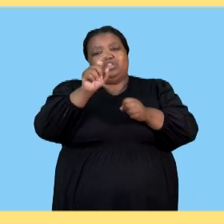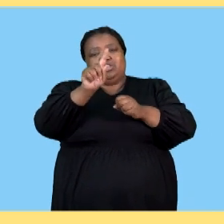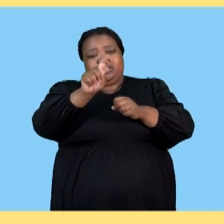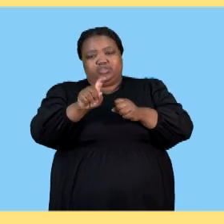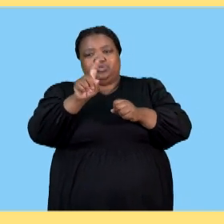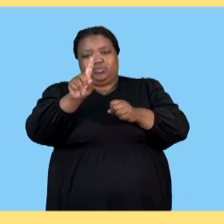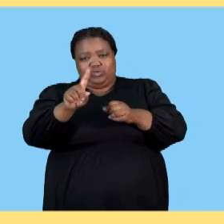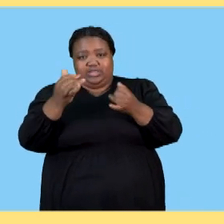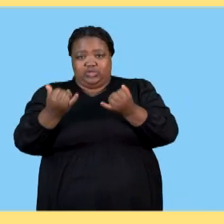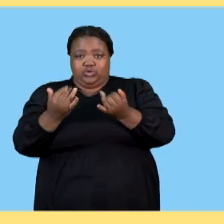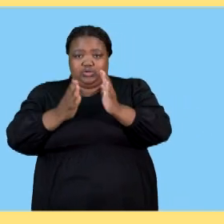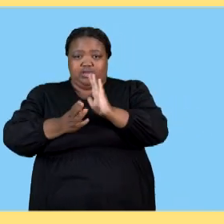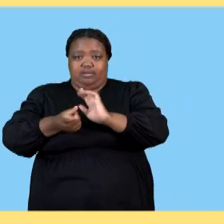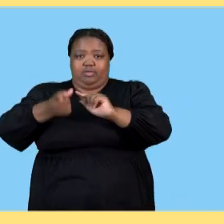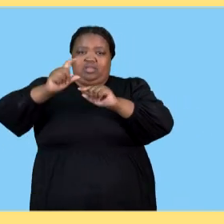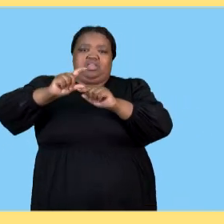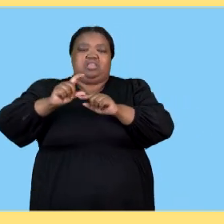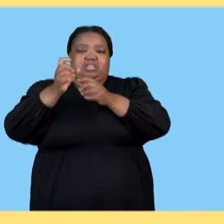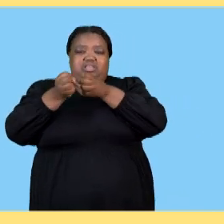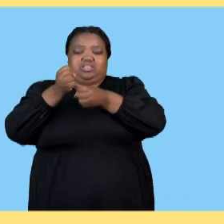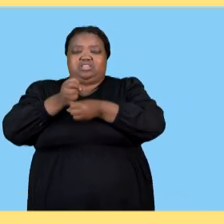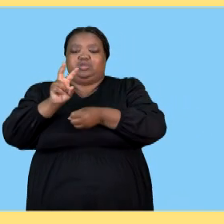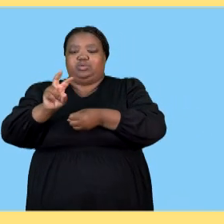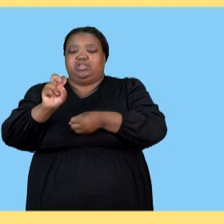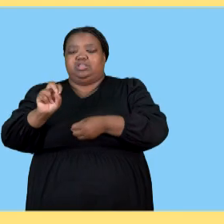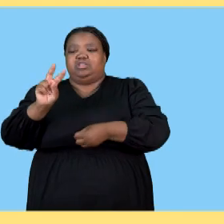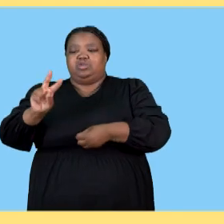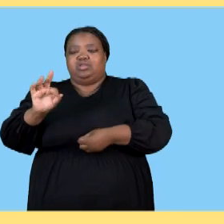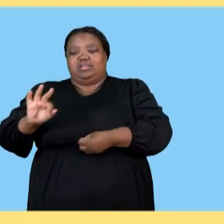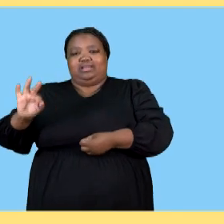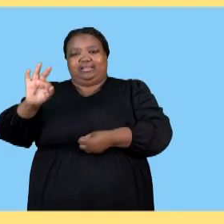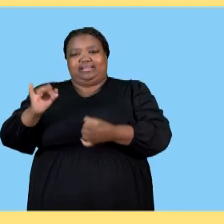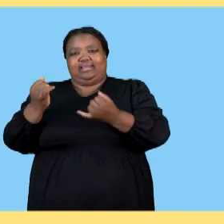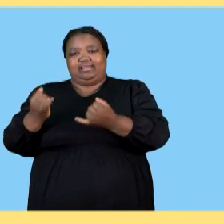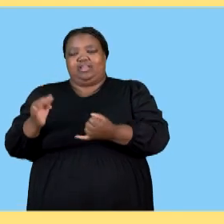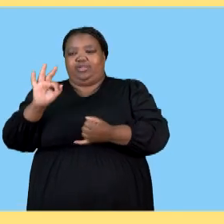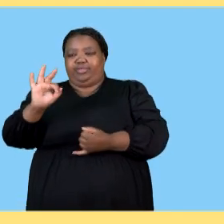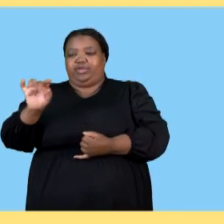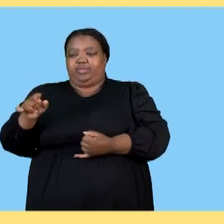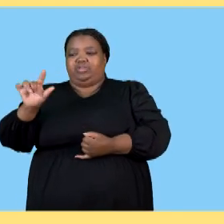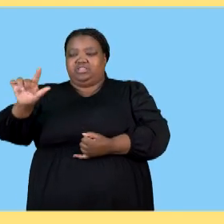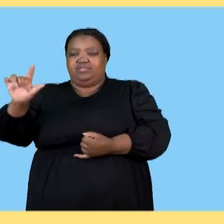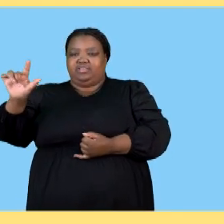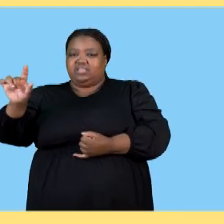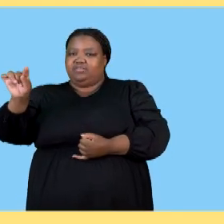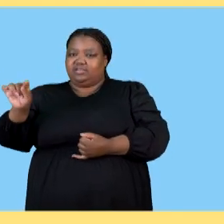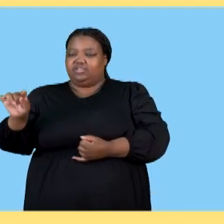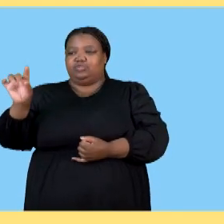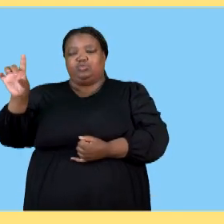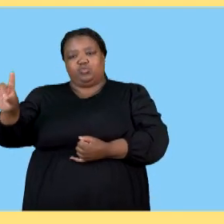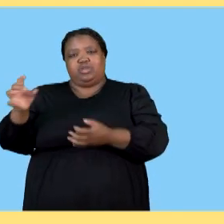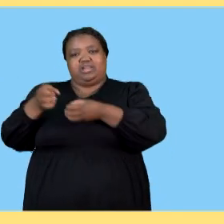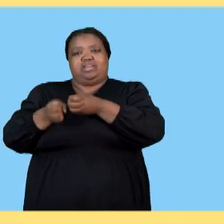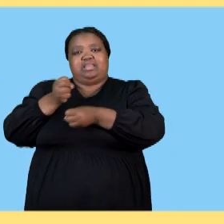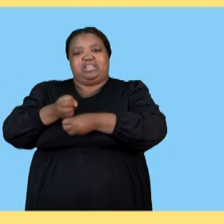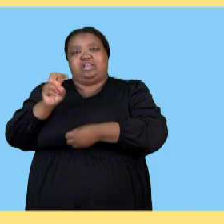as to 1. That shows there is an increase from 2.9 as to 1 in 2022 to 3.77 as to